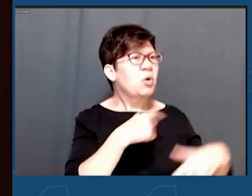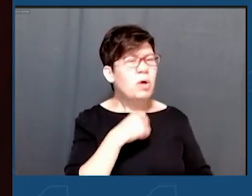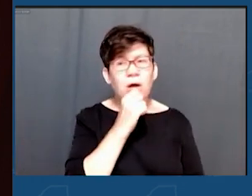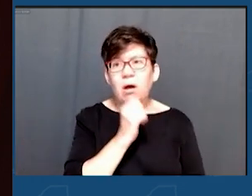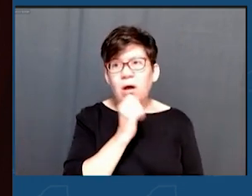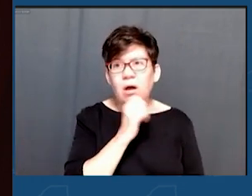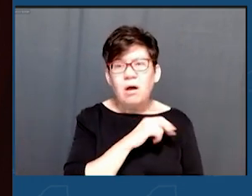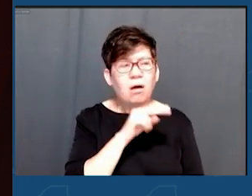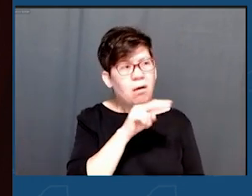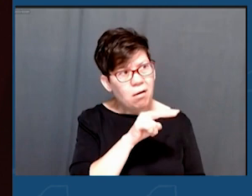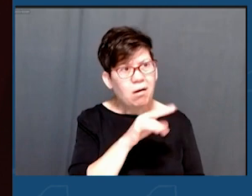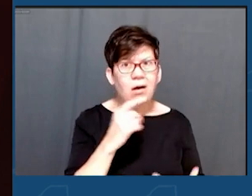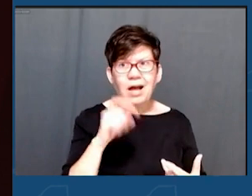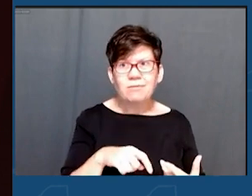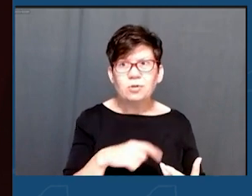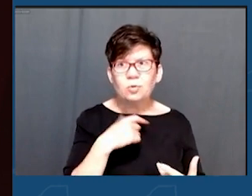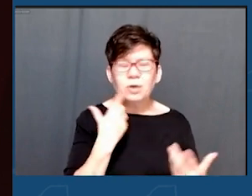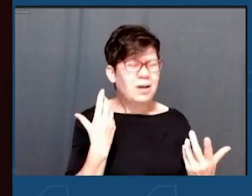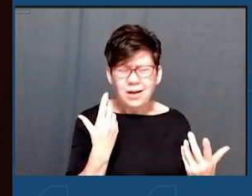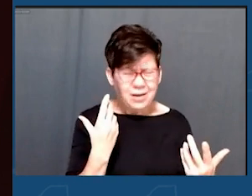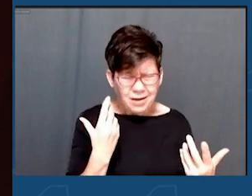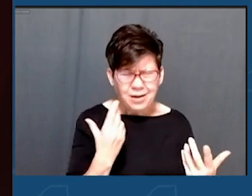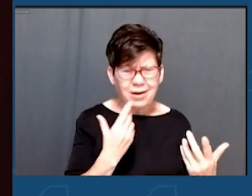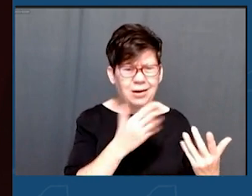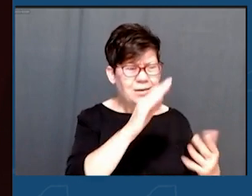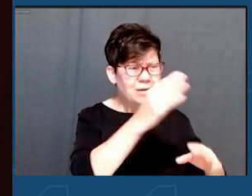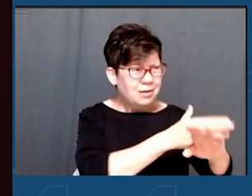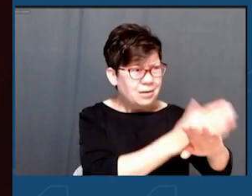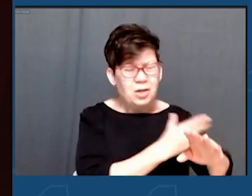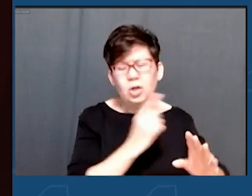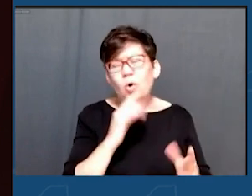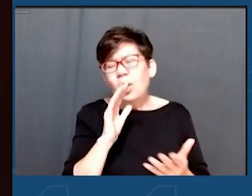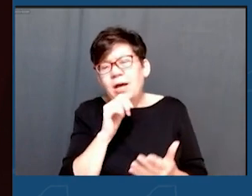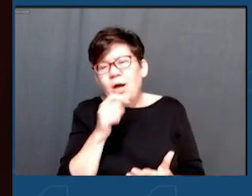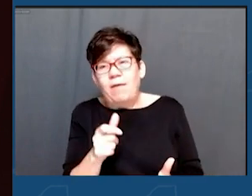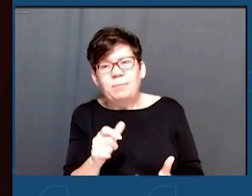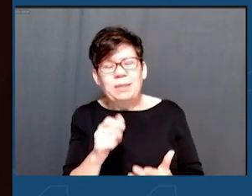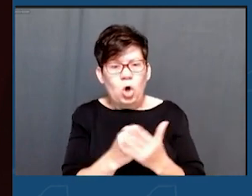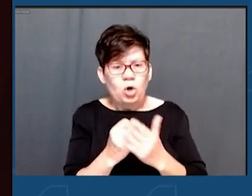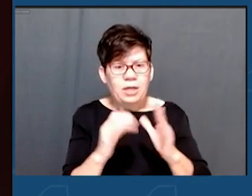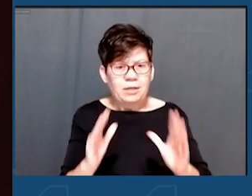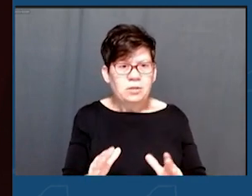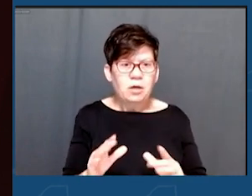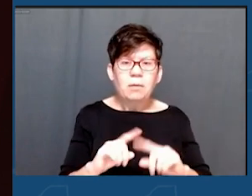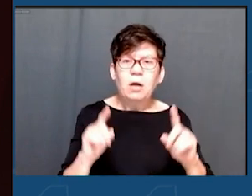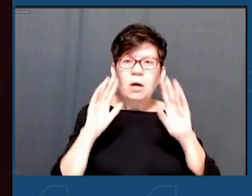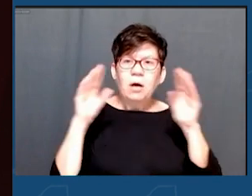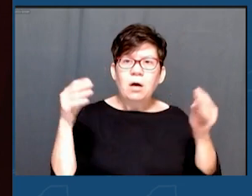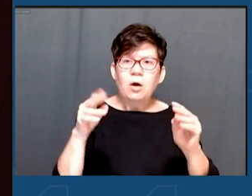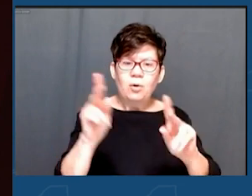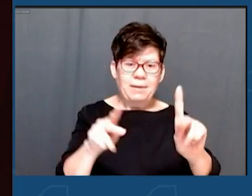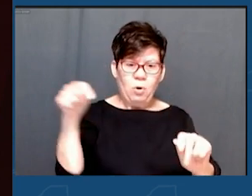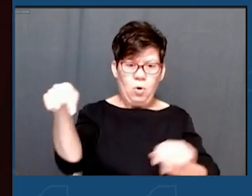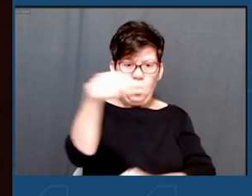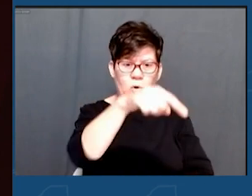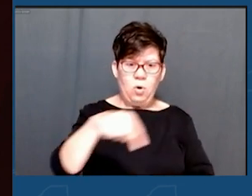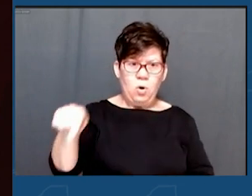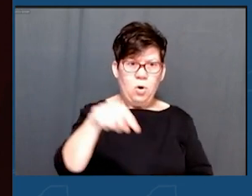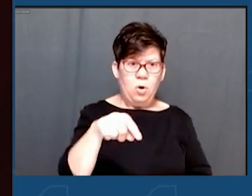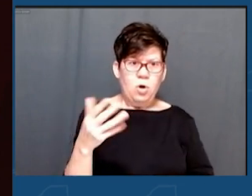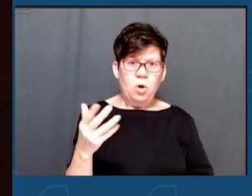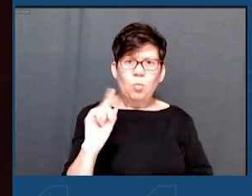people can congregate? It doesn't have to all be artists, but also, can we focus on people and what they want to do and where they